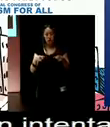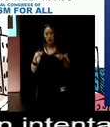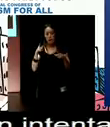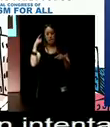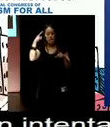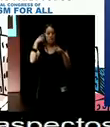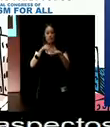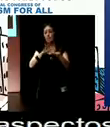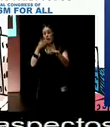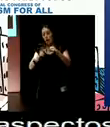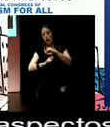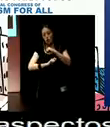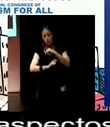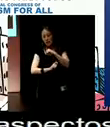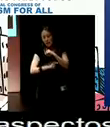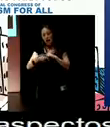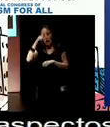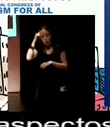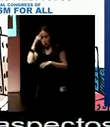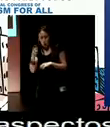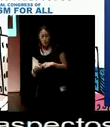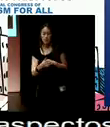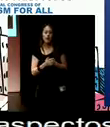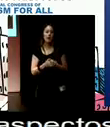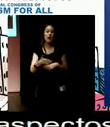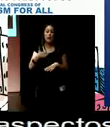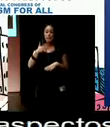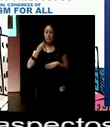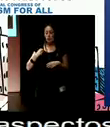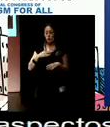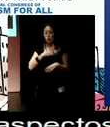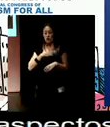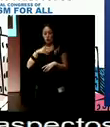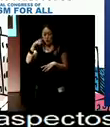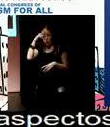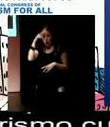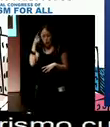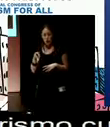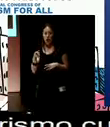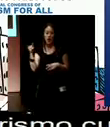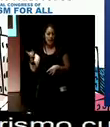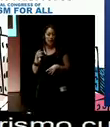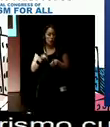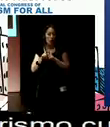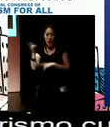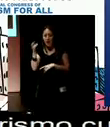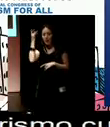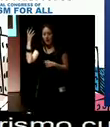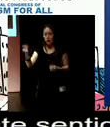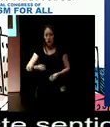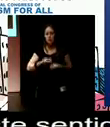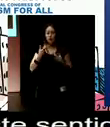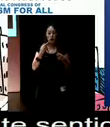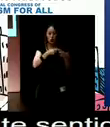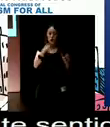social integration. All aspects around cultural tourism. In this sense, the management of